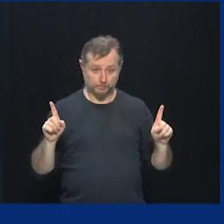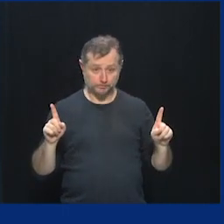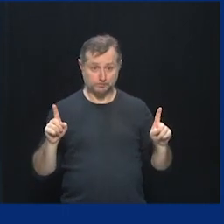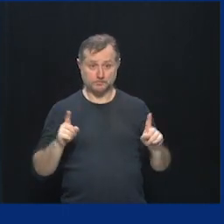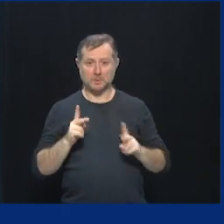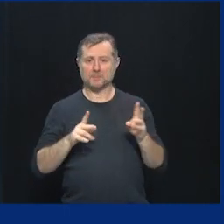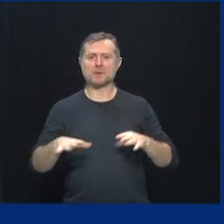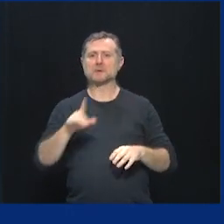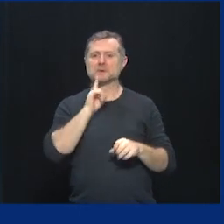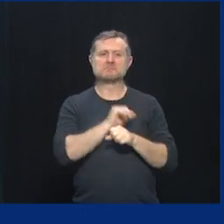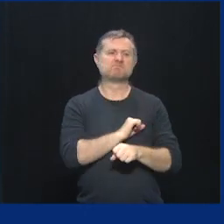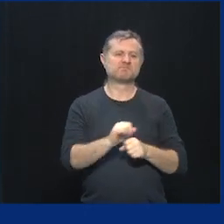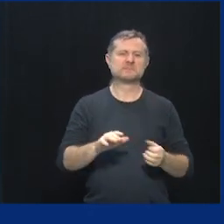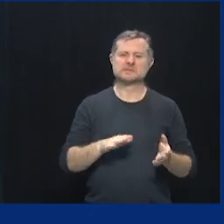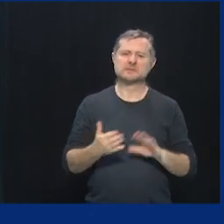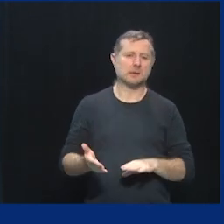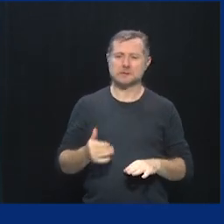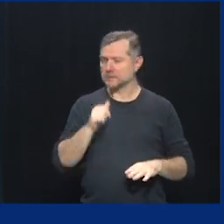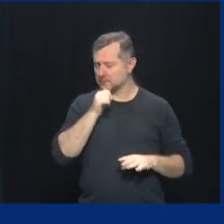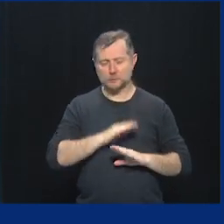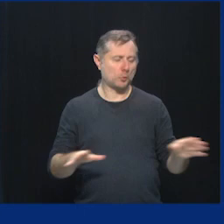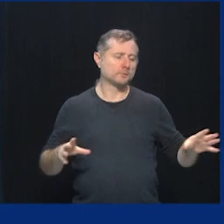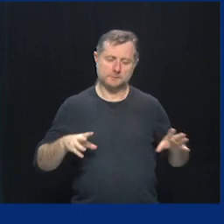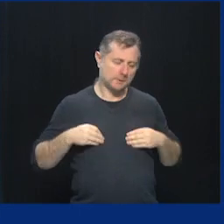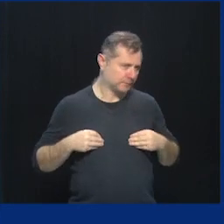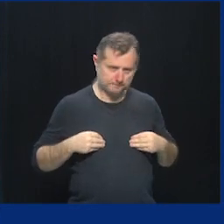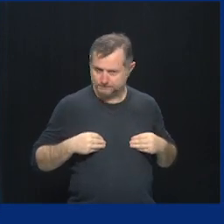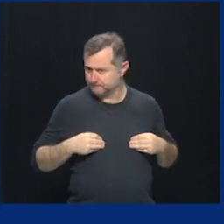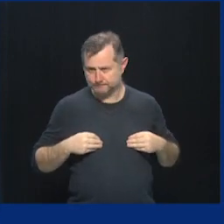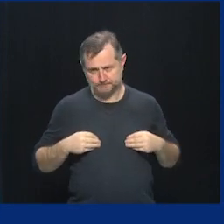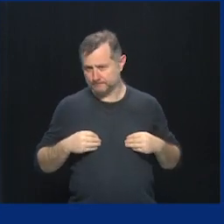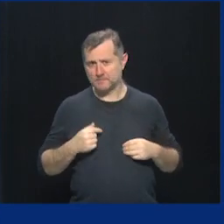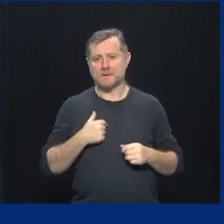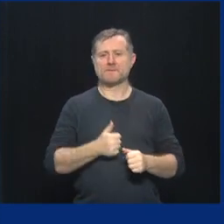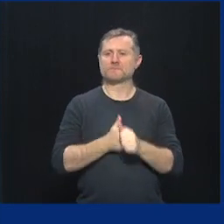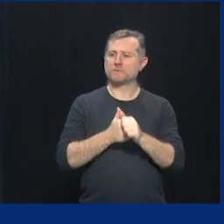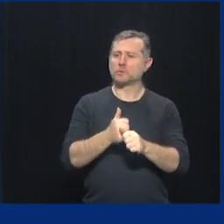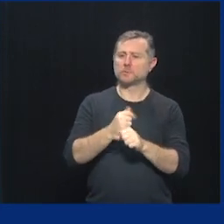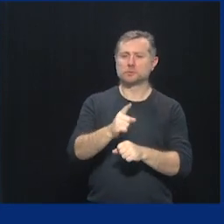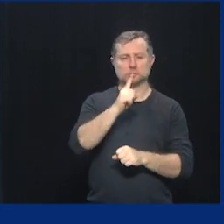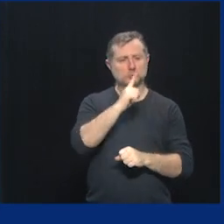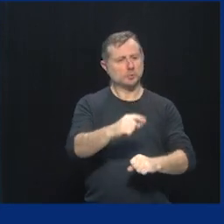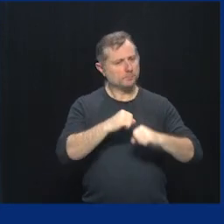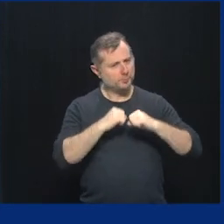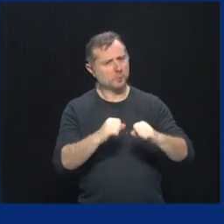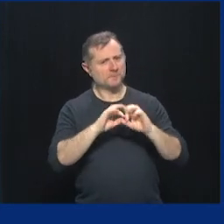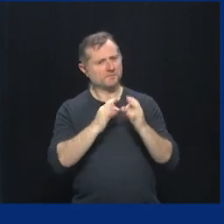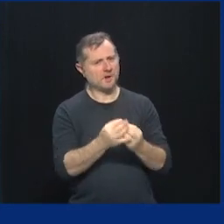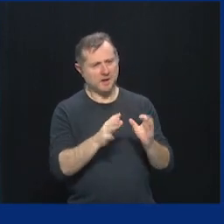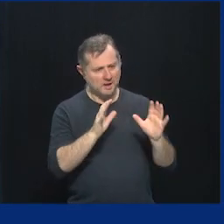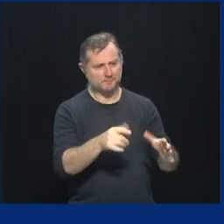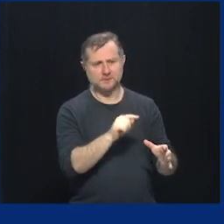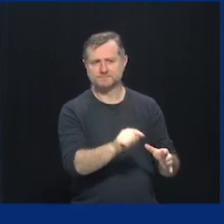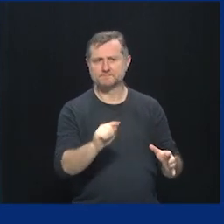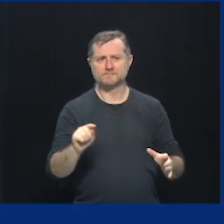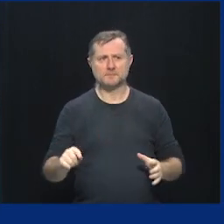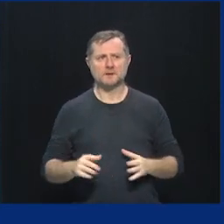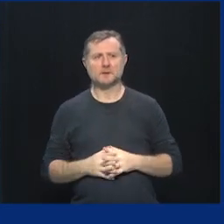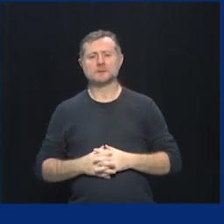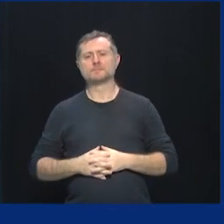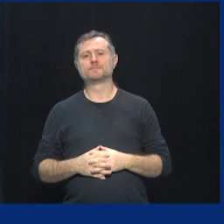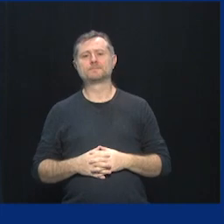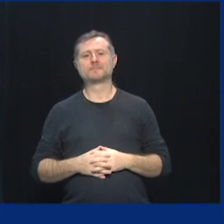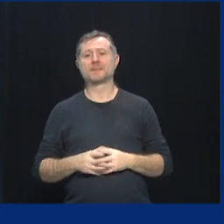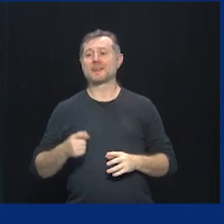unacceptable. We absolutely have to make sure that we're taking care of families. And I want to just say that this group of folks